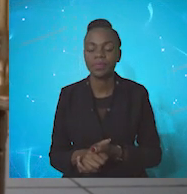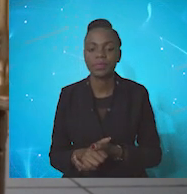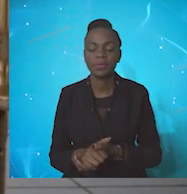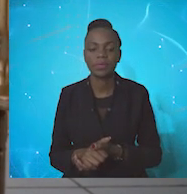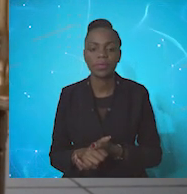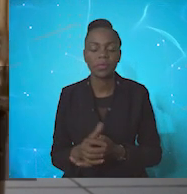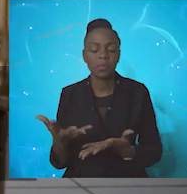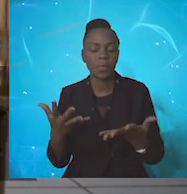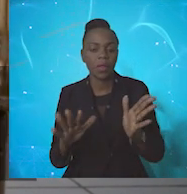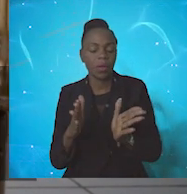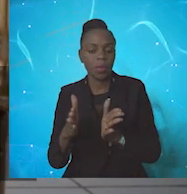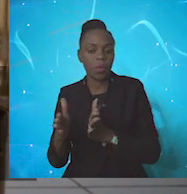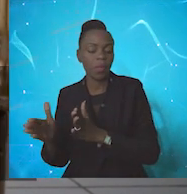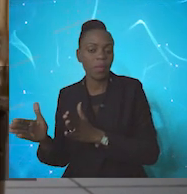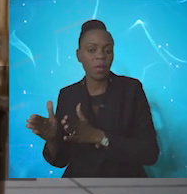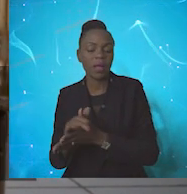In terms of deaths,